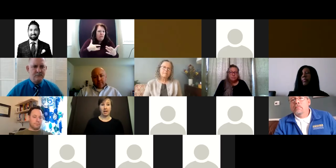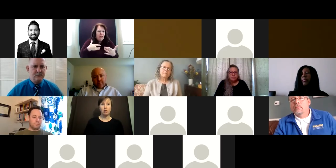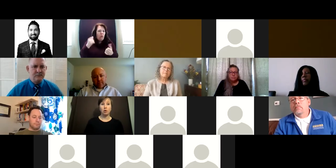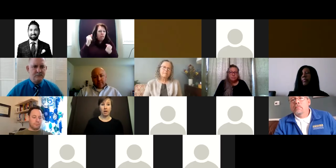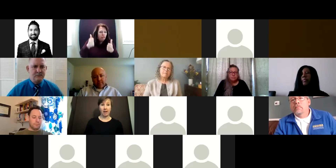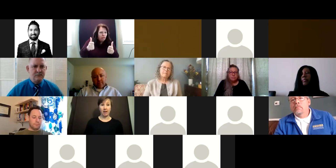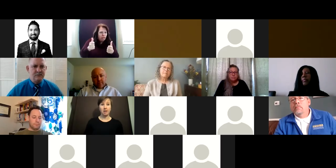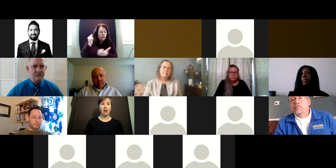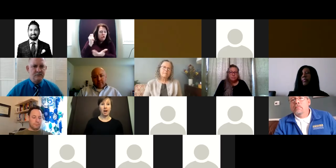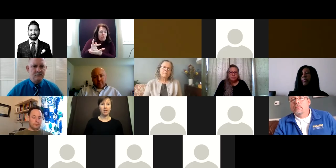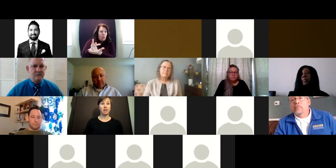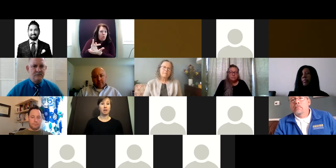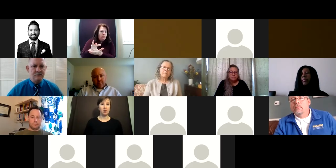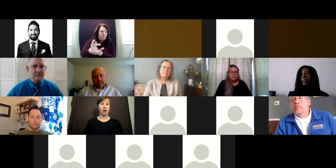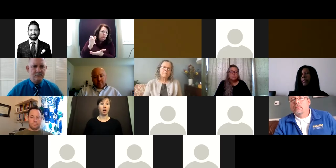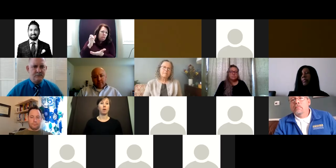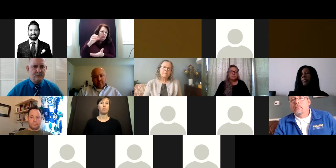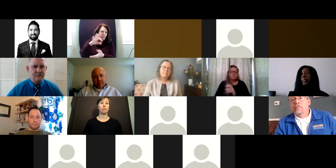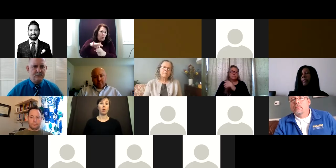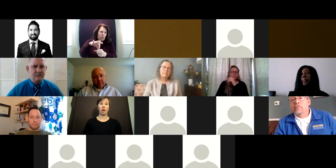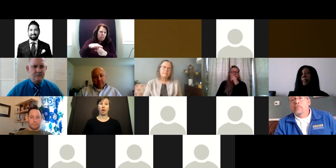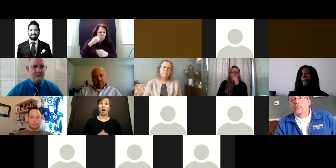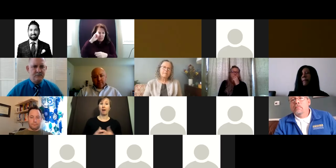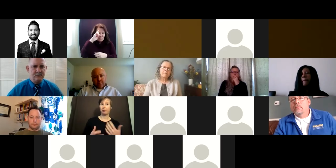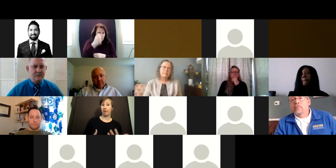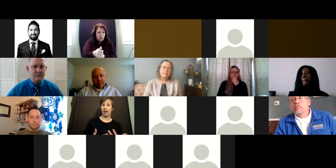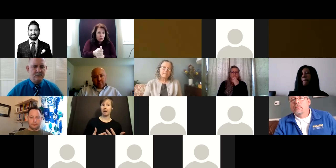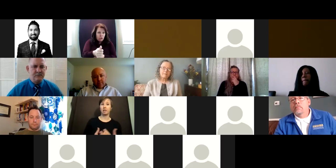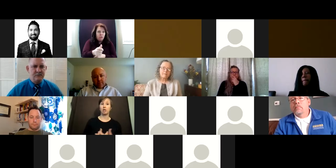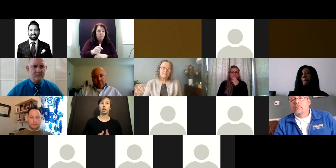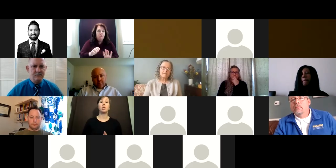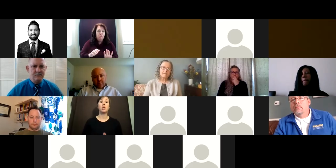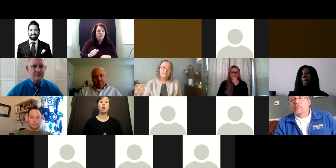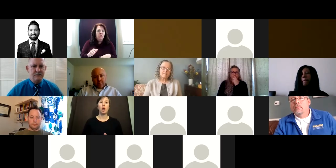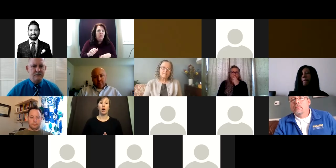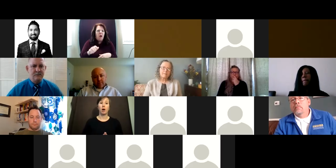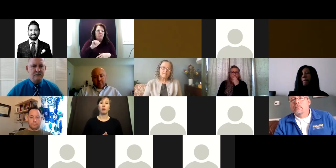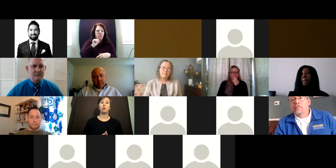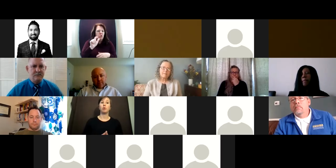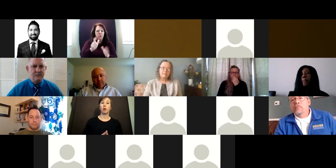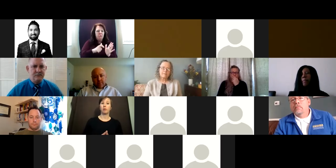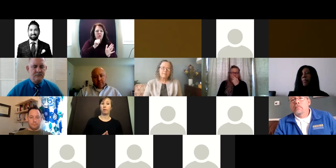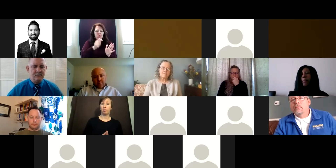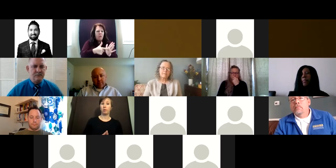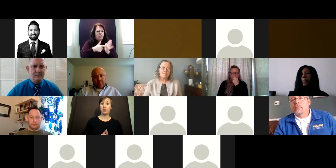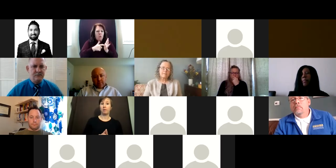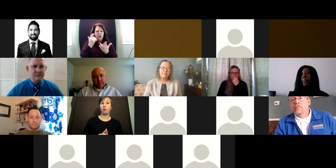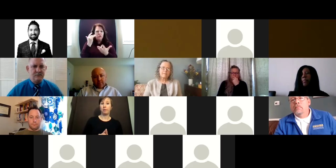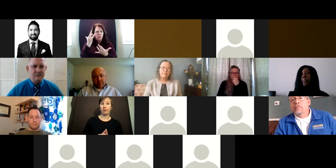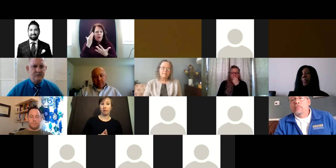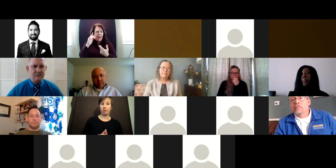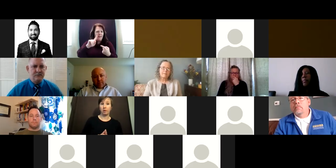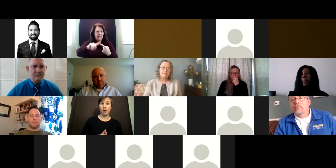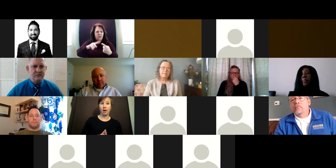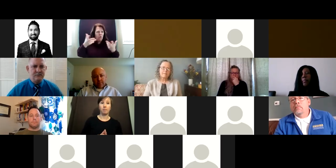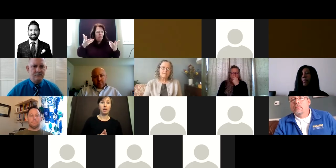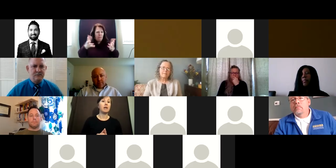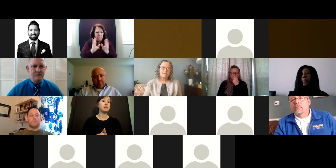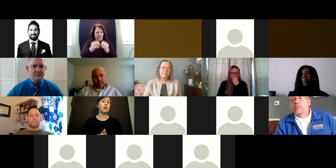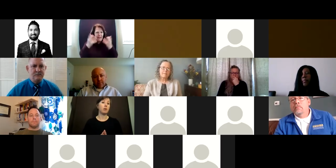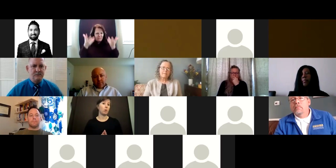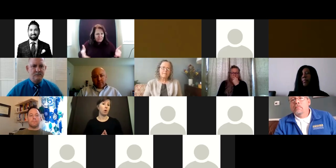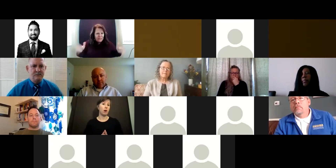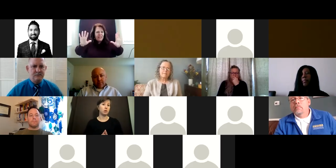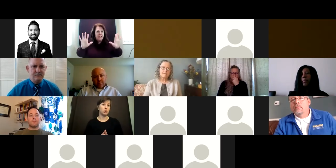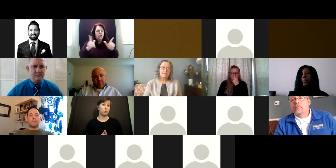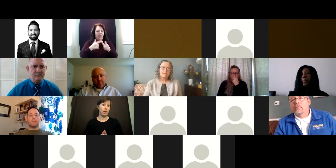today, you can. And then after that addition, you can vote if you feel it is